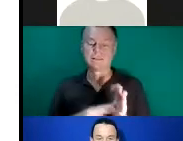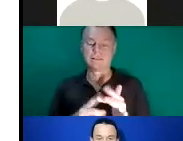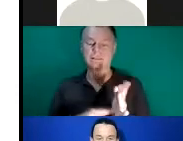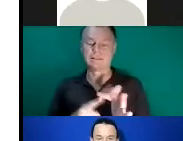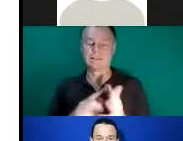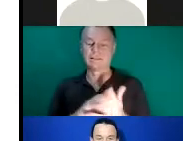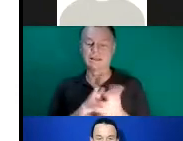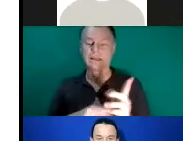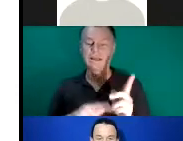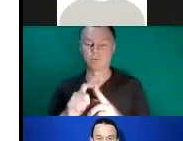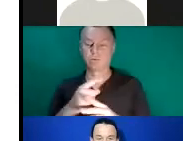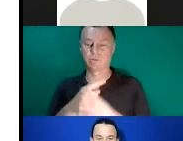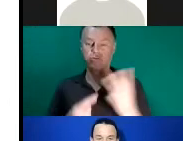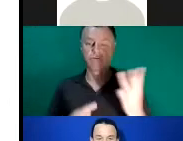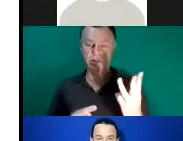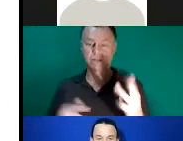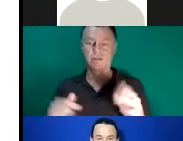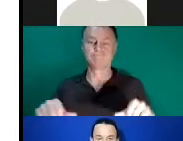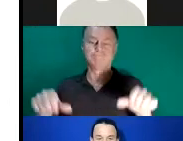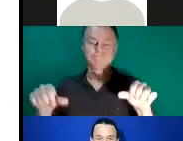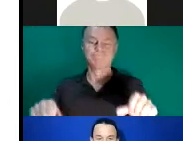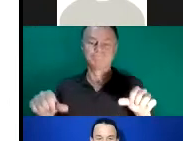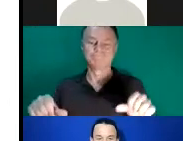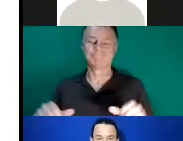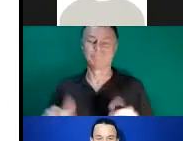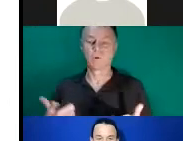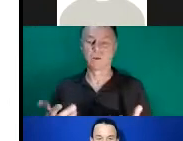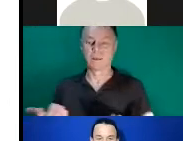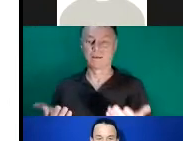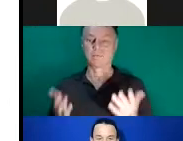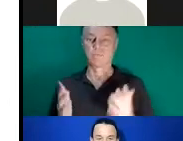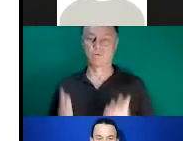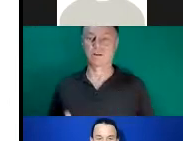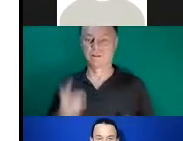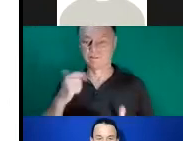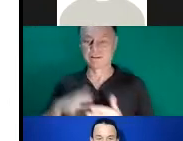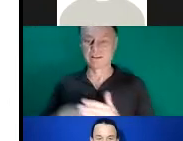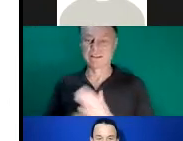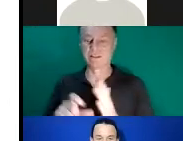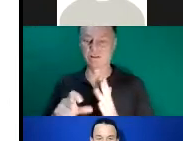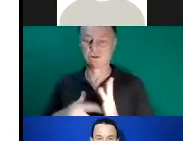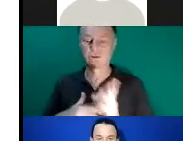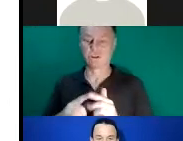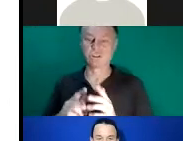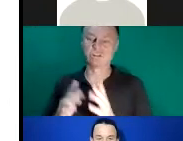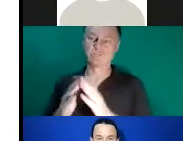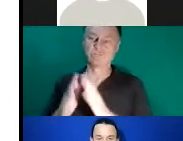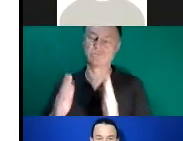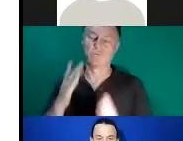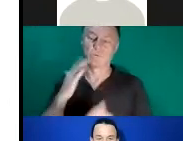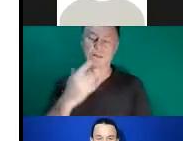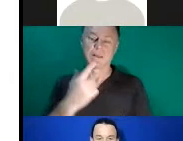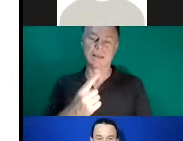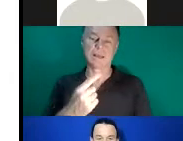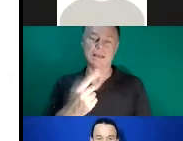Howard, have been confirmed as their bodies were found in a cottage owned by Holmes in